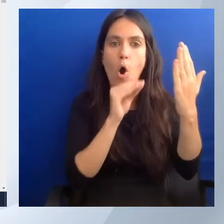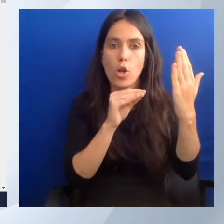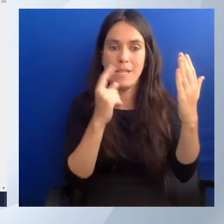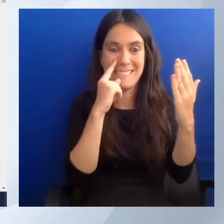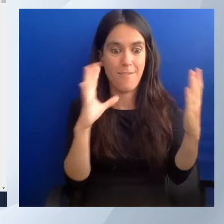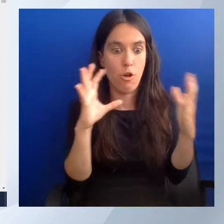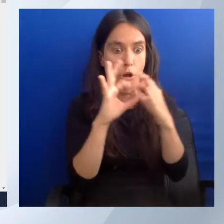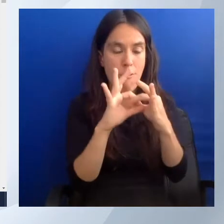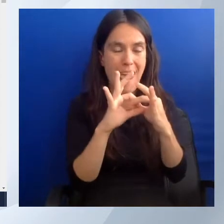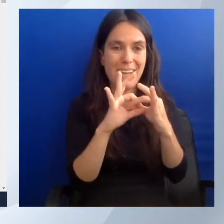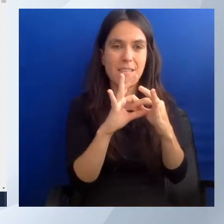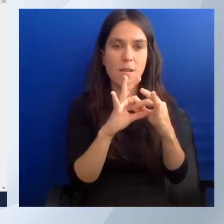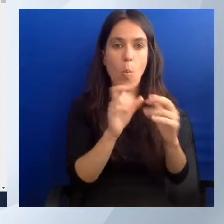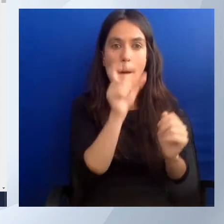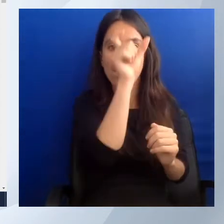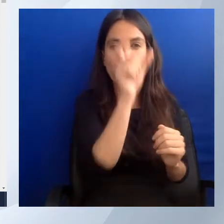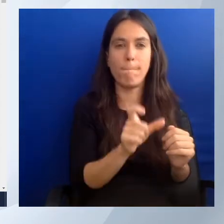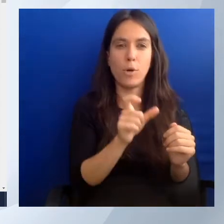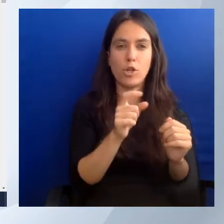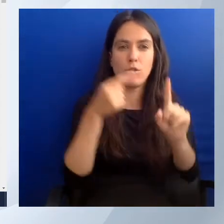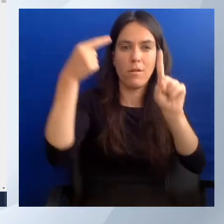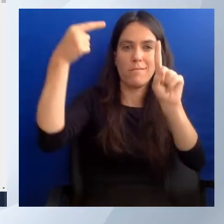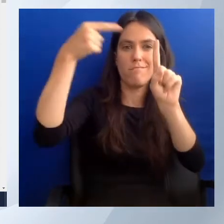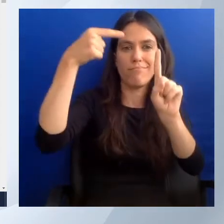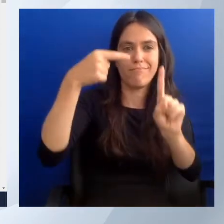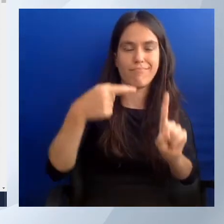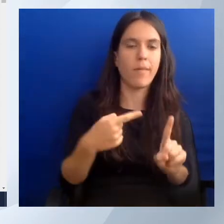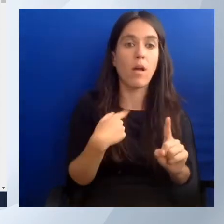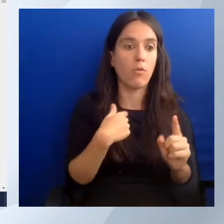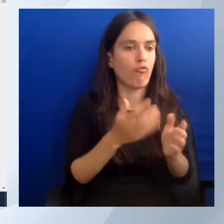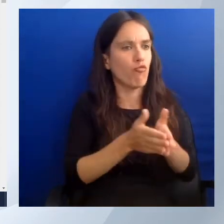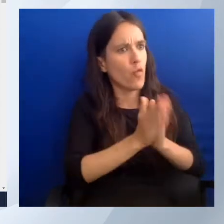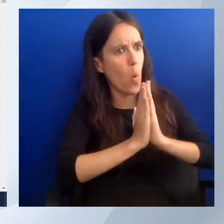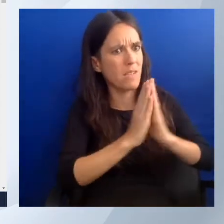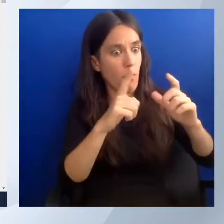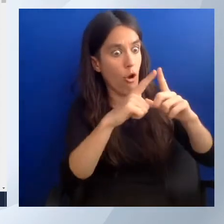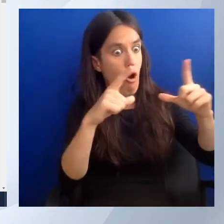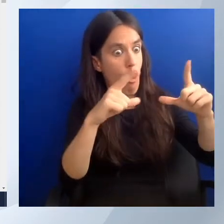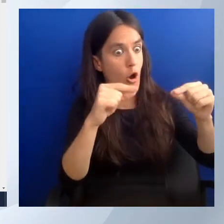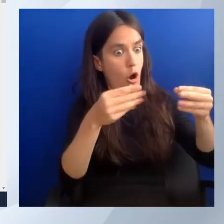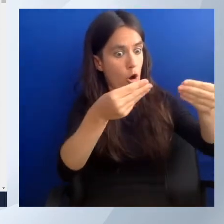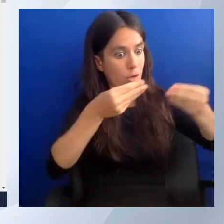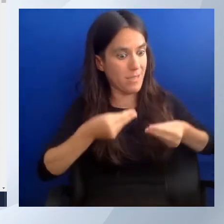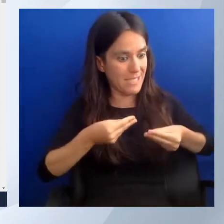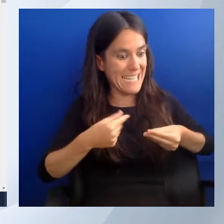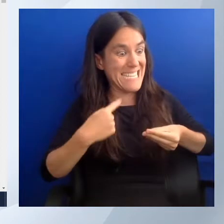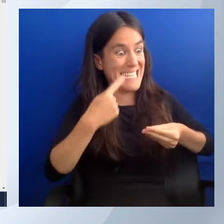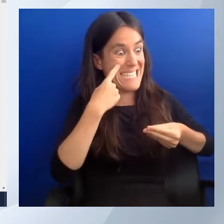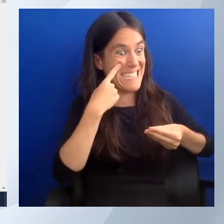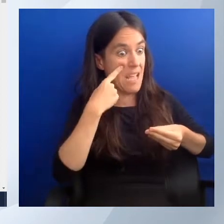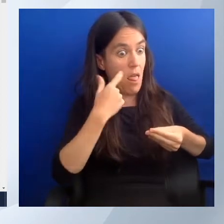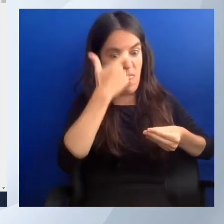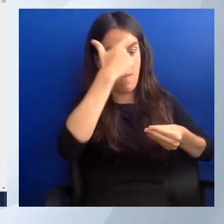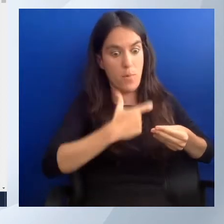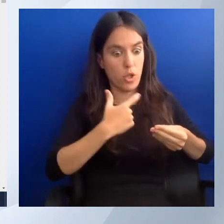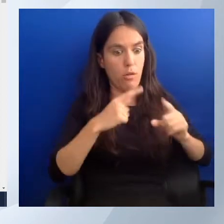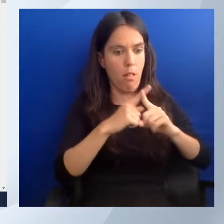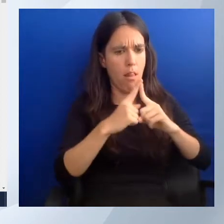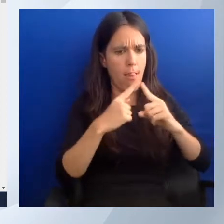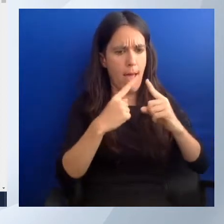properties of a person that's going to request a credit card towards the fact that the person is going to pay for the credit card bill or